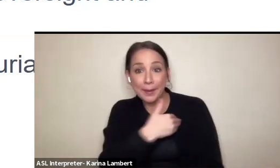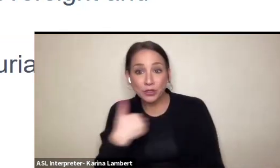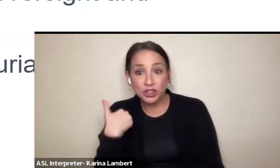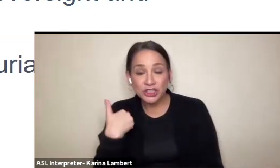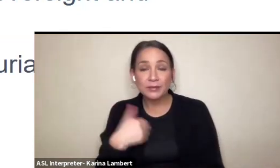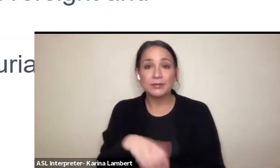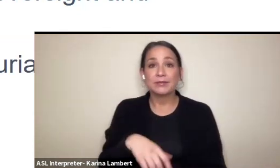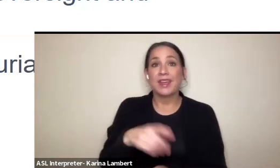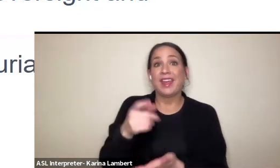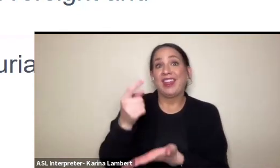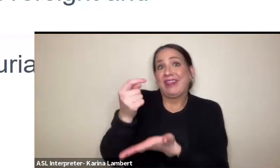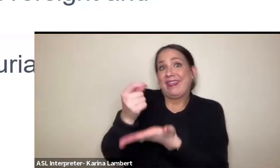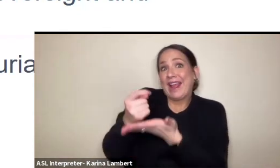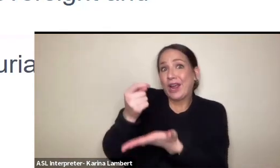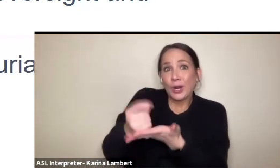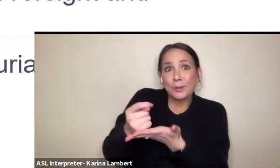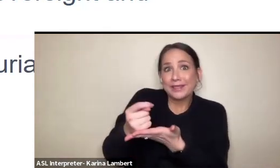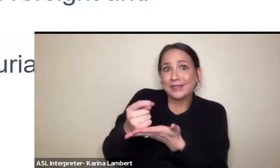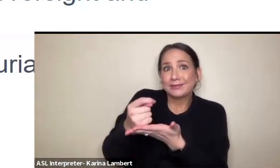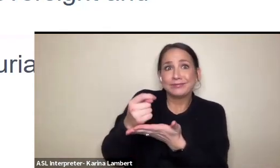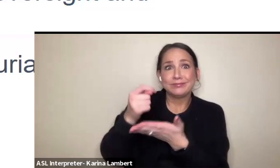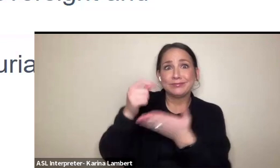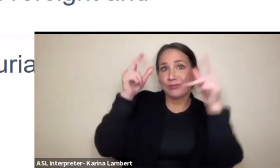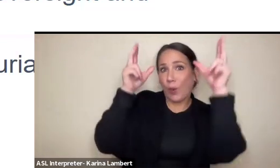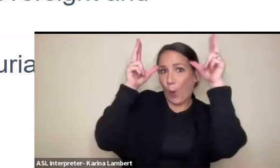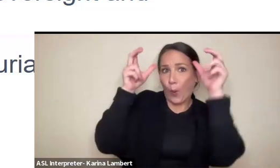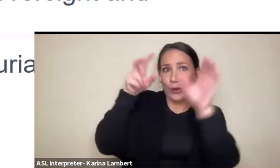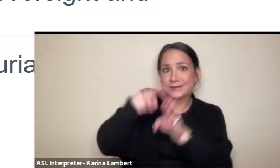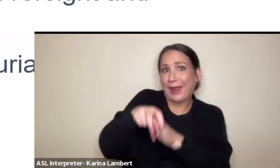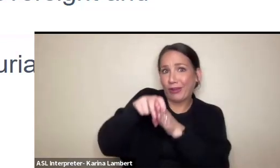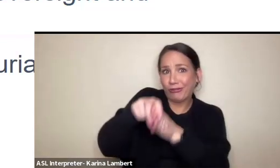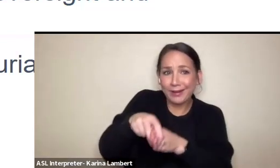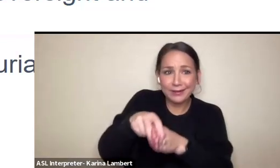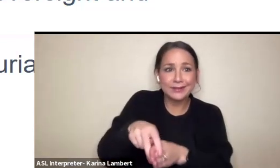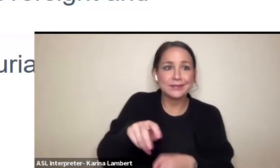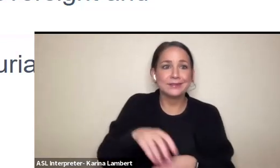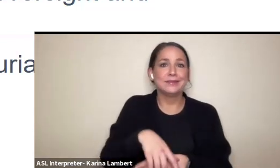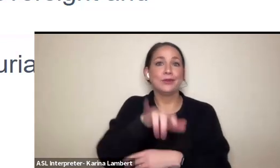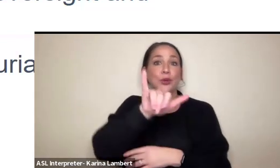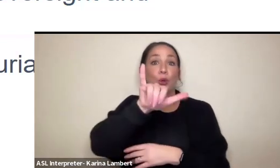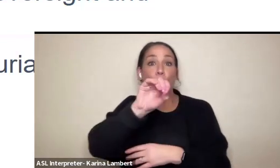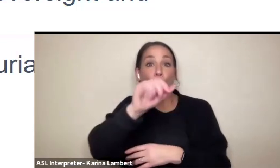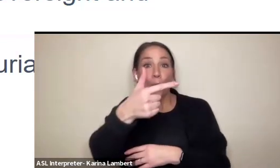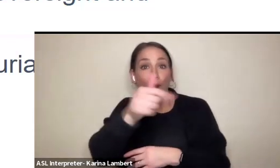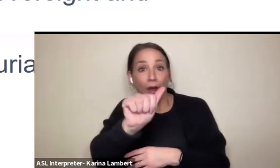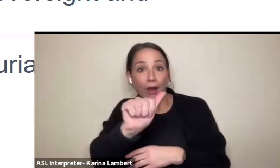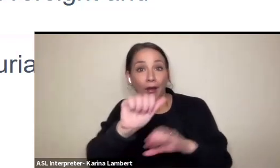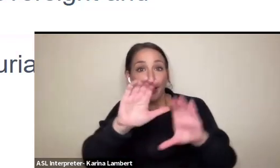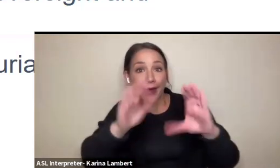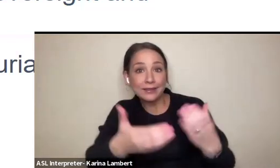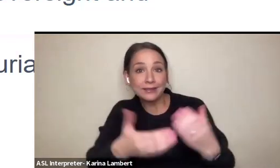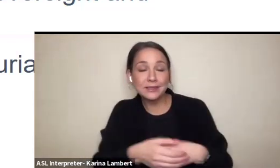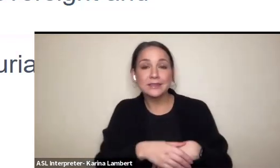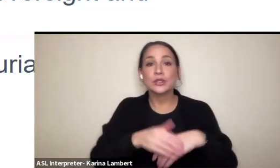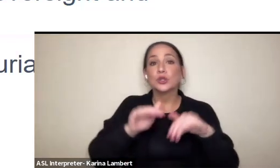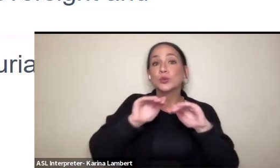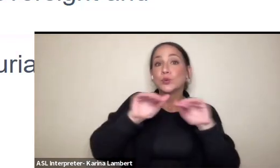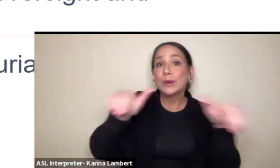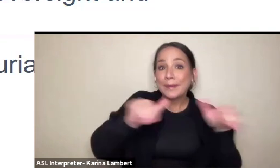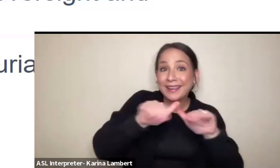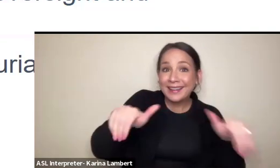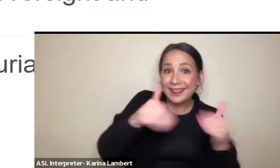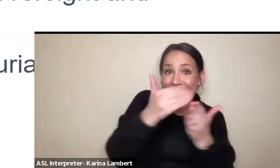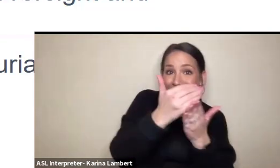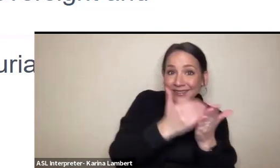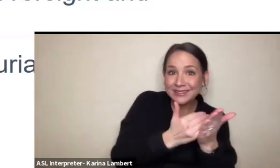therapeutic horseback riding, yoga classes, swimming lessons. So you have to be able to